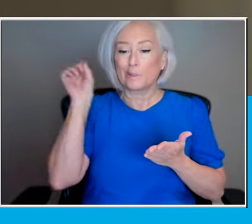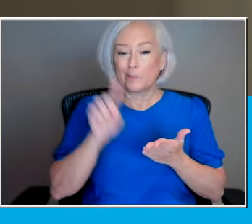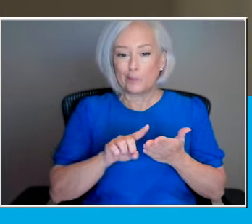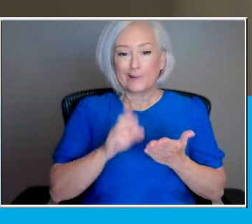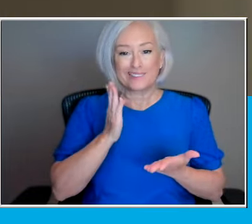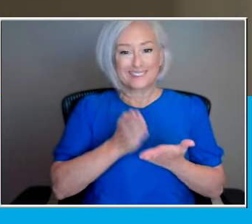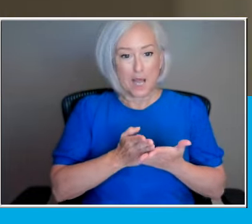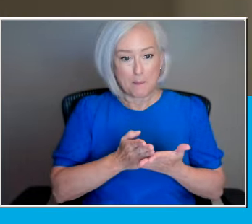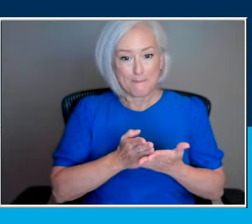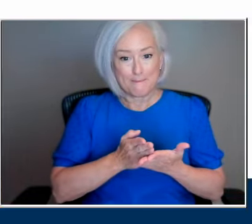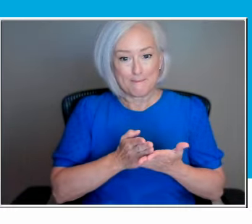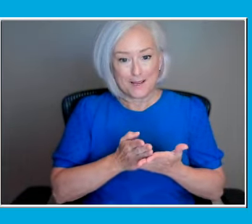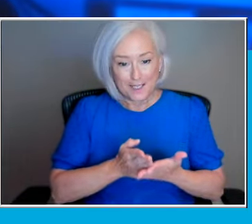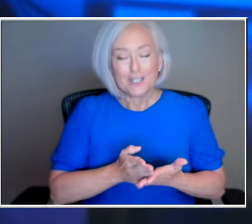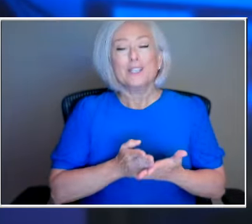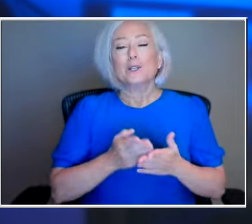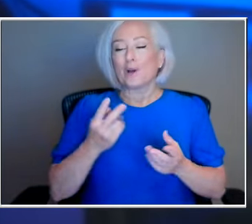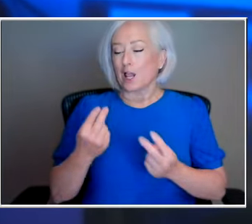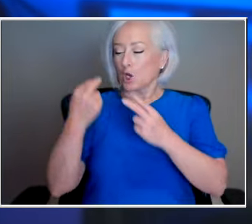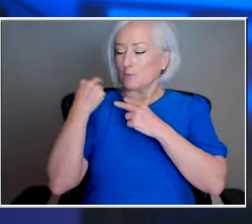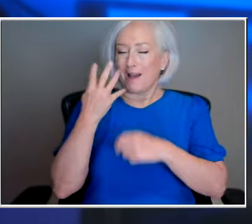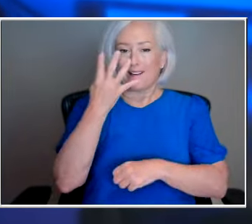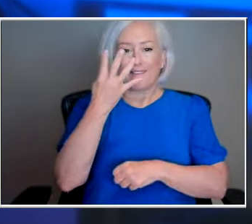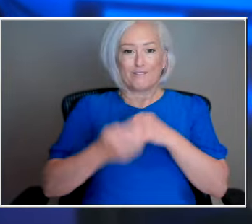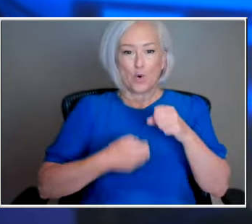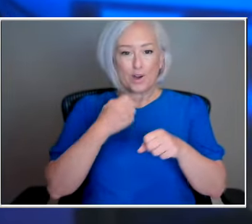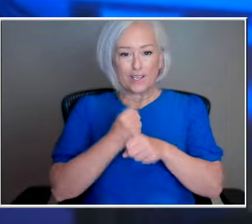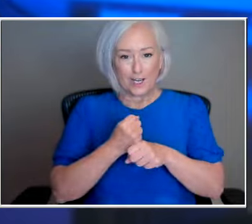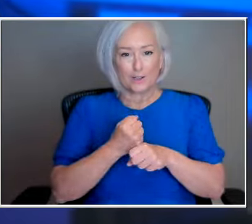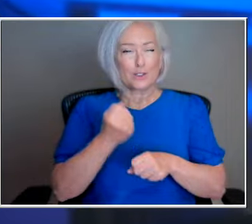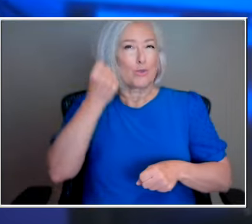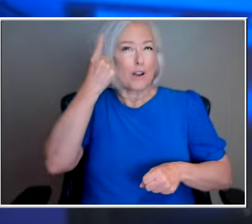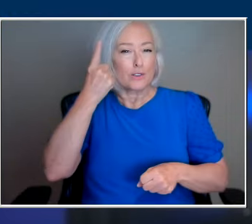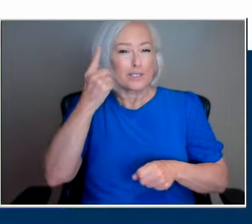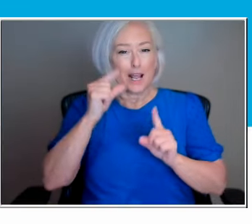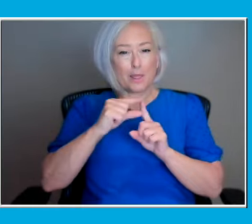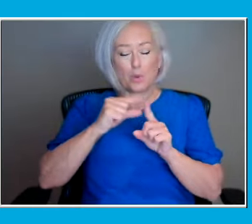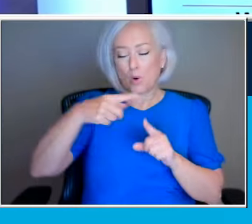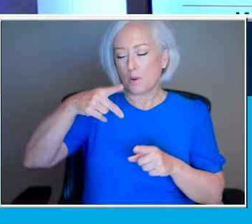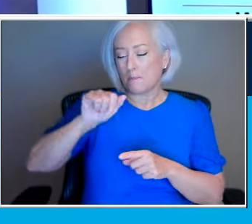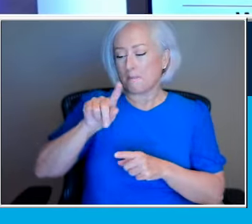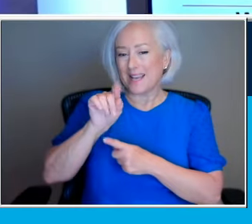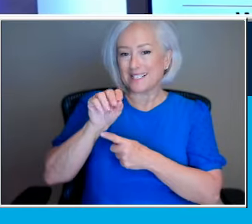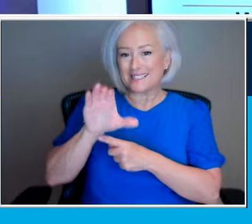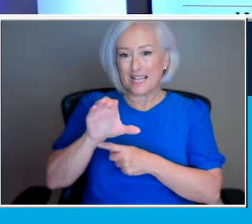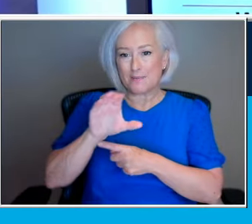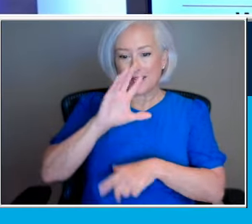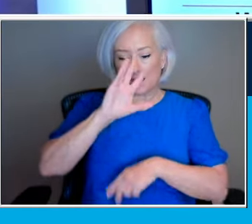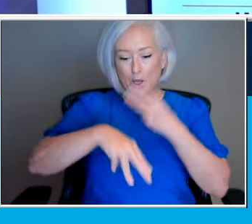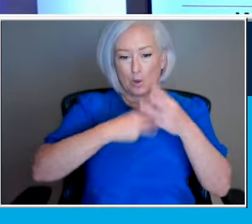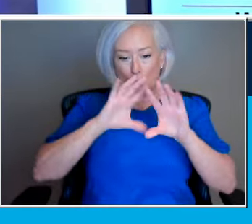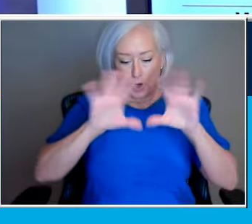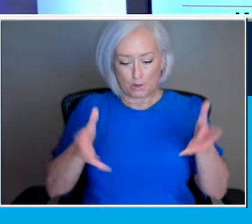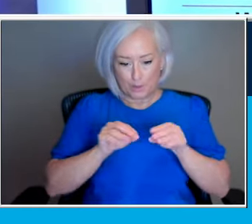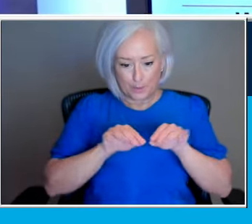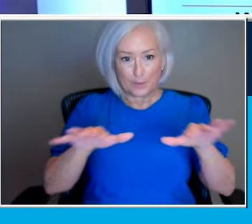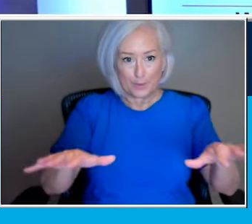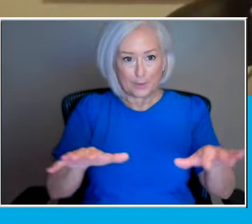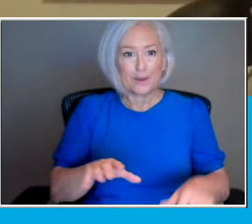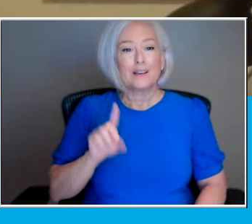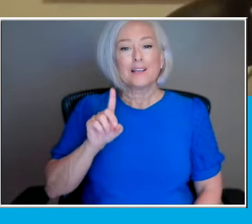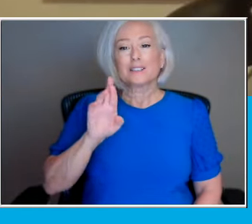the pandemic really means. I'm Jessica Lovell on the next Open Mics with Dr. Stites. Vaccine expert Dr. Greg Poland joins